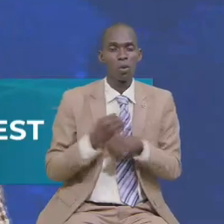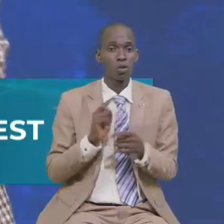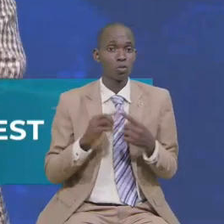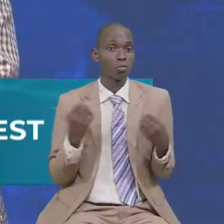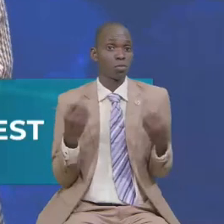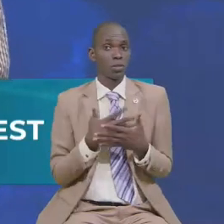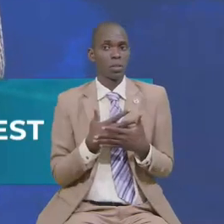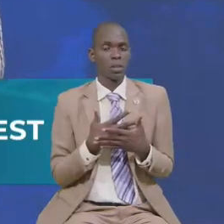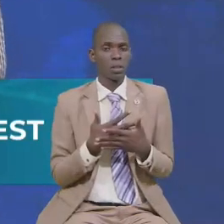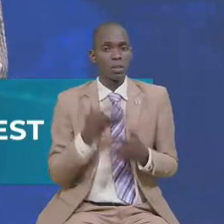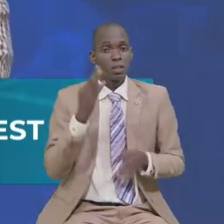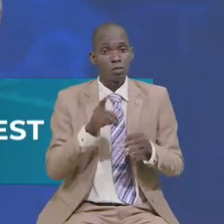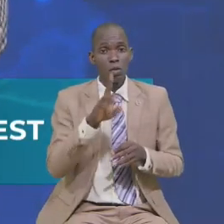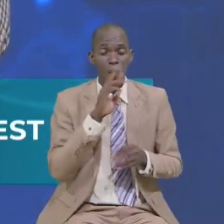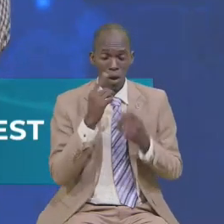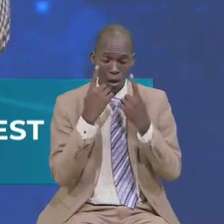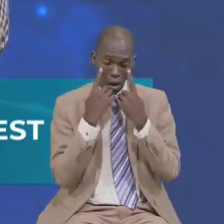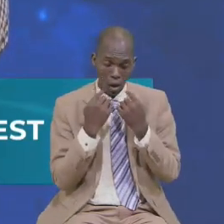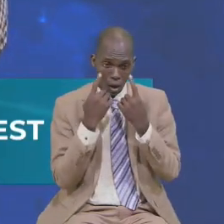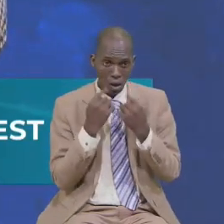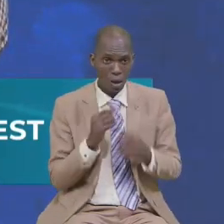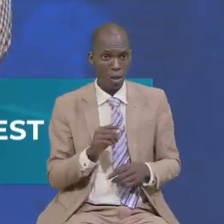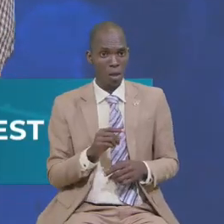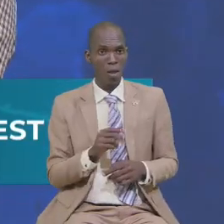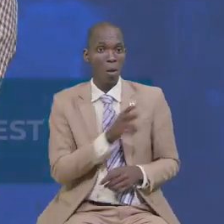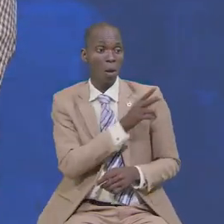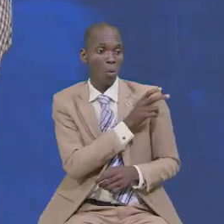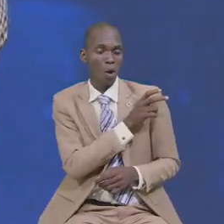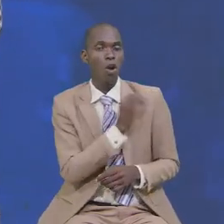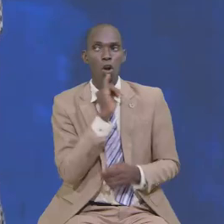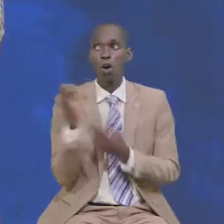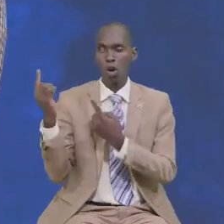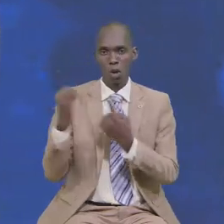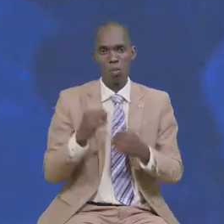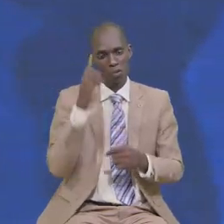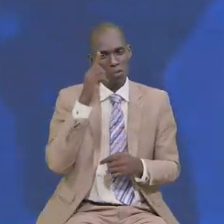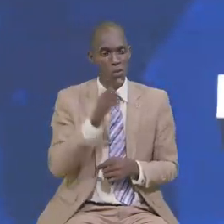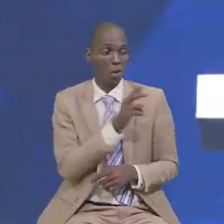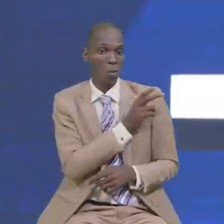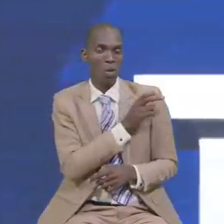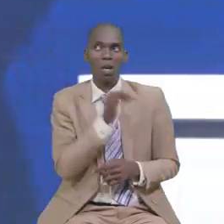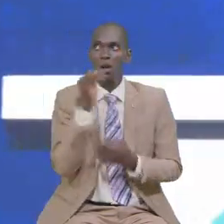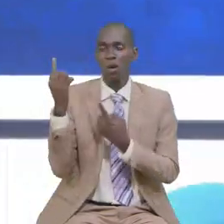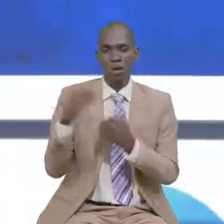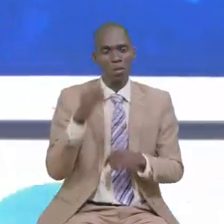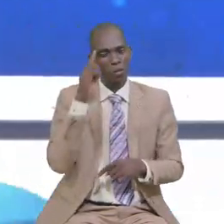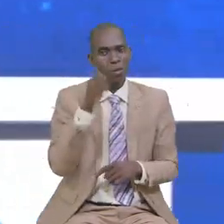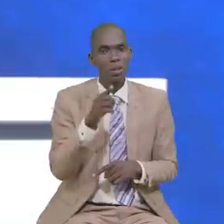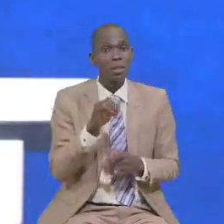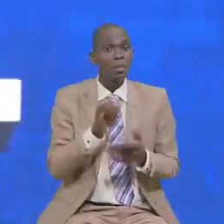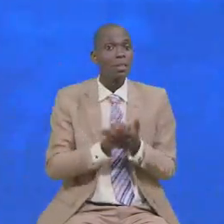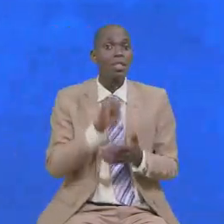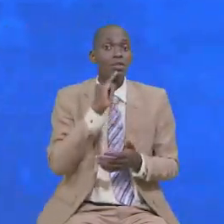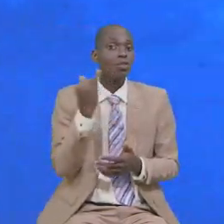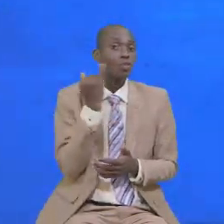If you are crying, they say, policeman is coming. Policeman is coming. That's supposed to make you